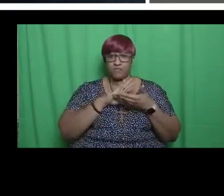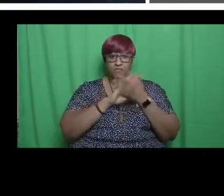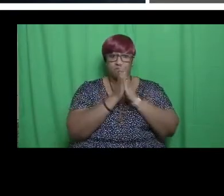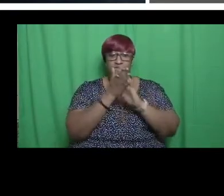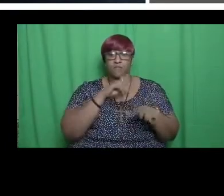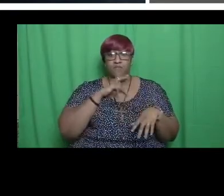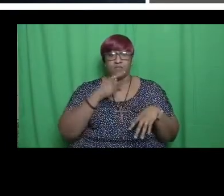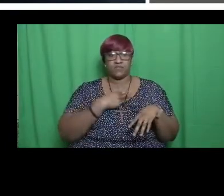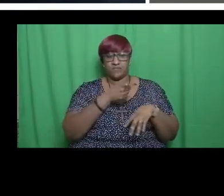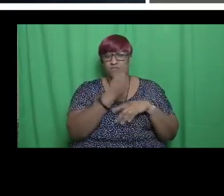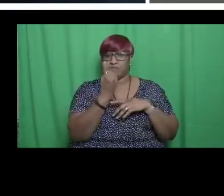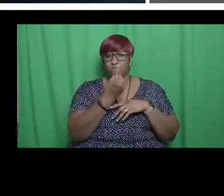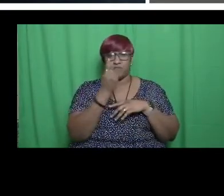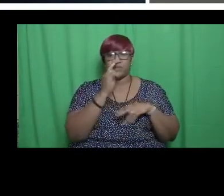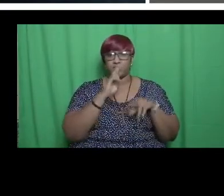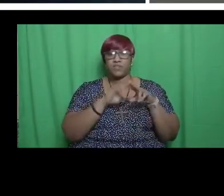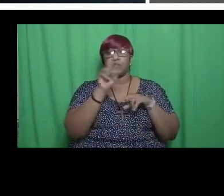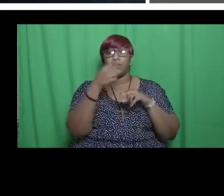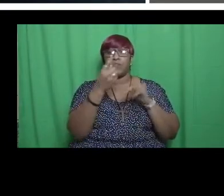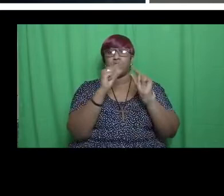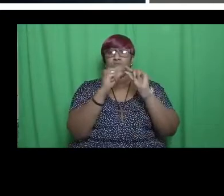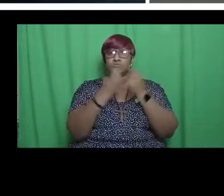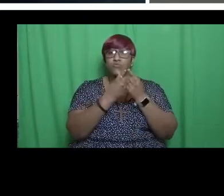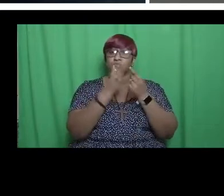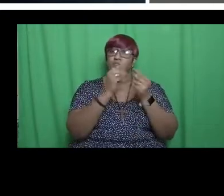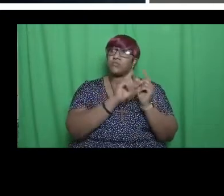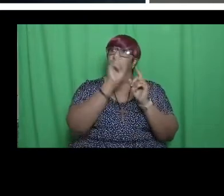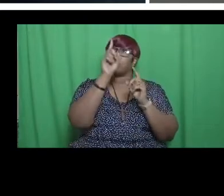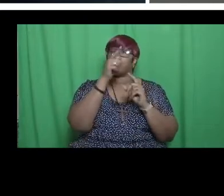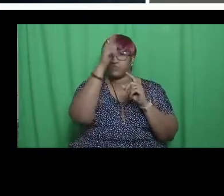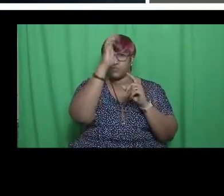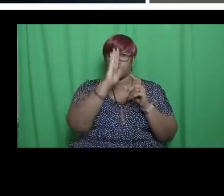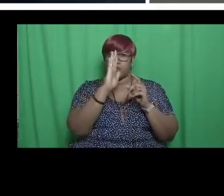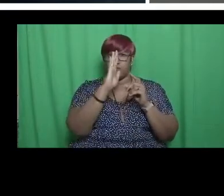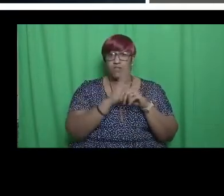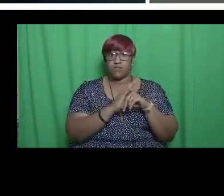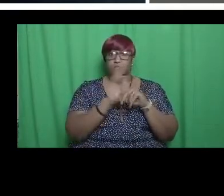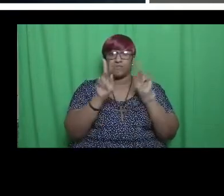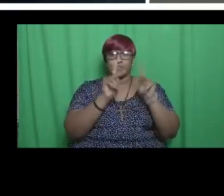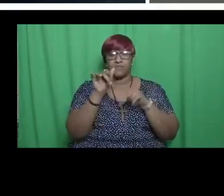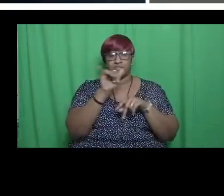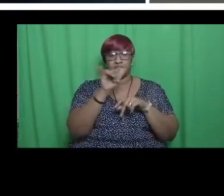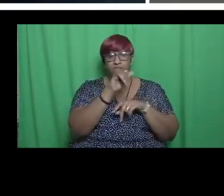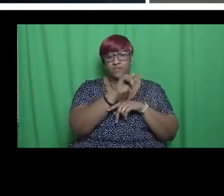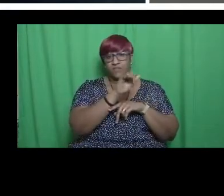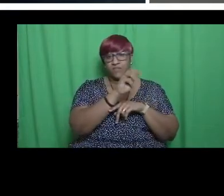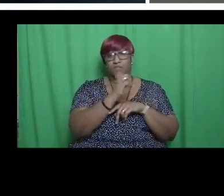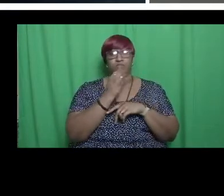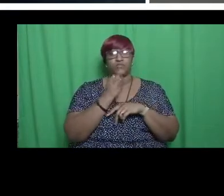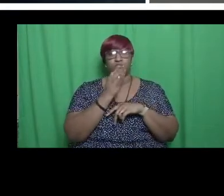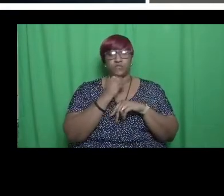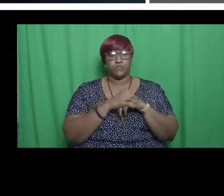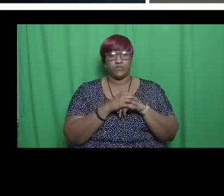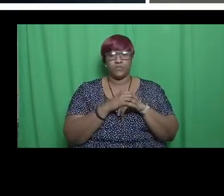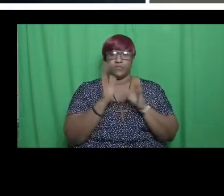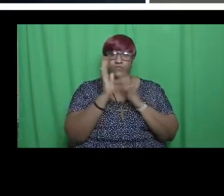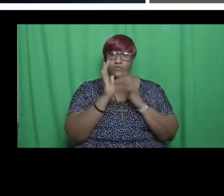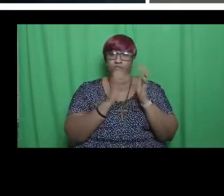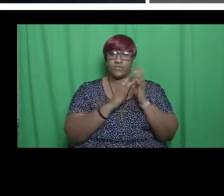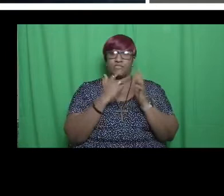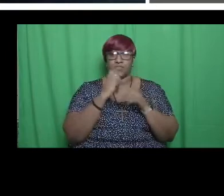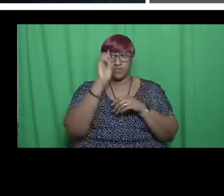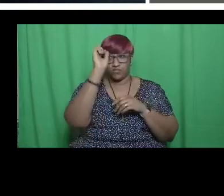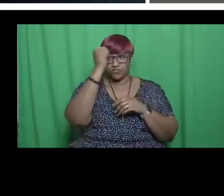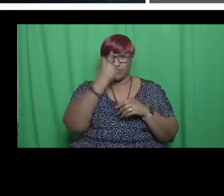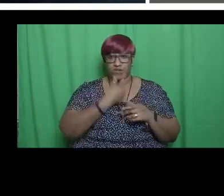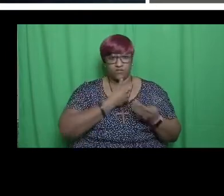always believed the only group of folk who could get to God were people who were just like them. And when he said grace is